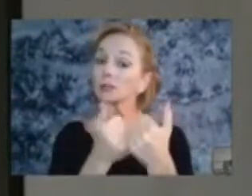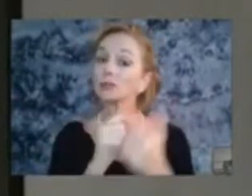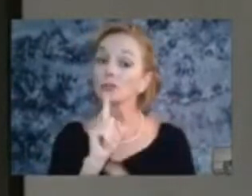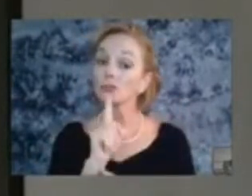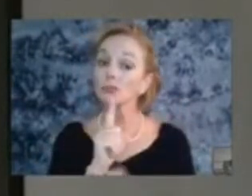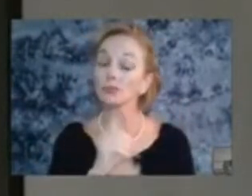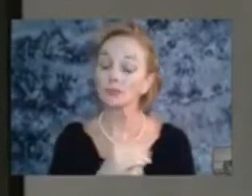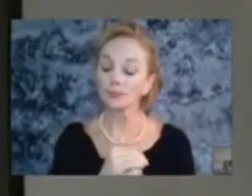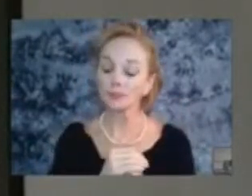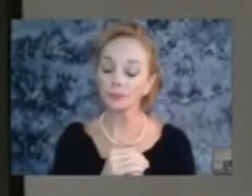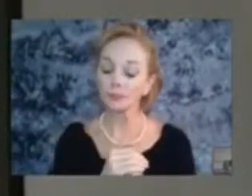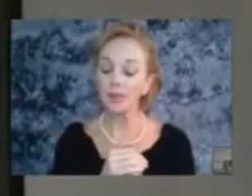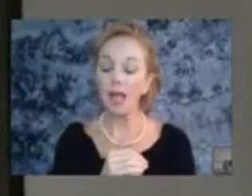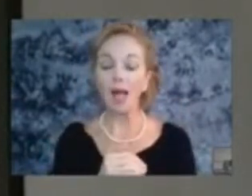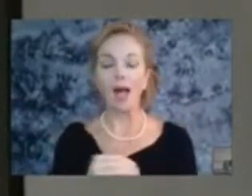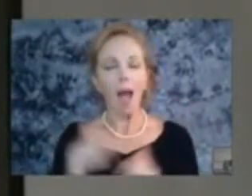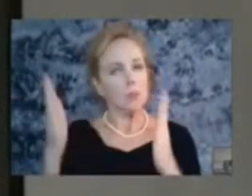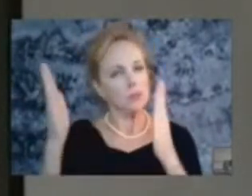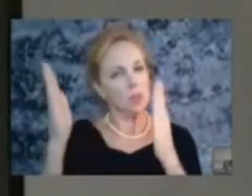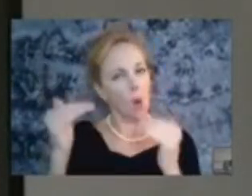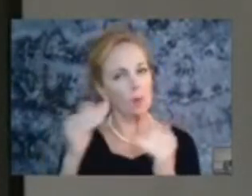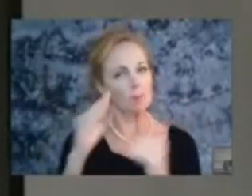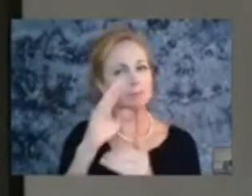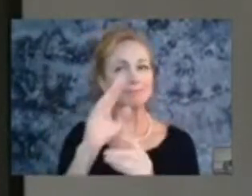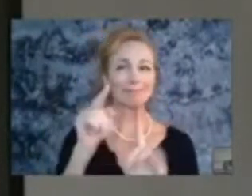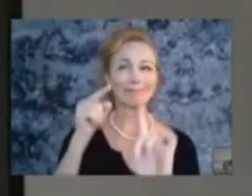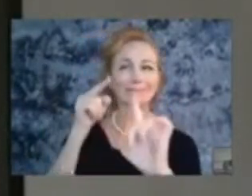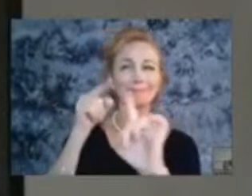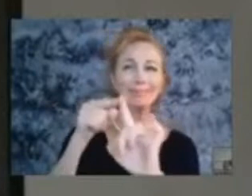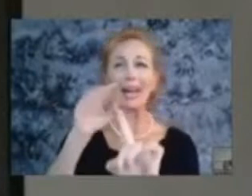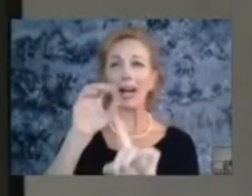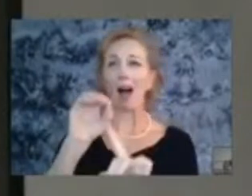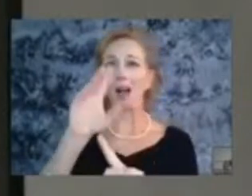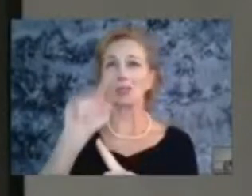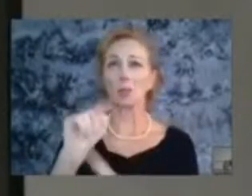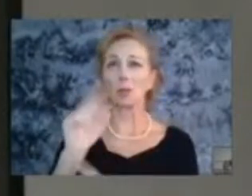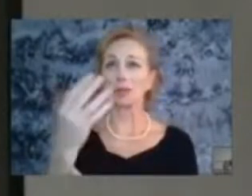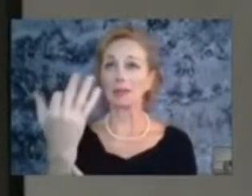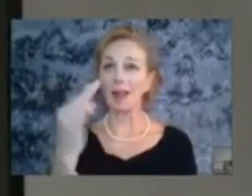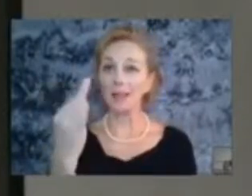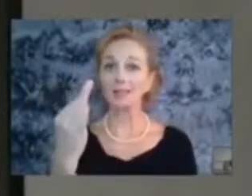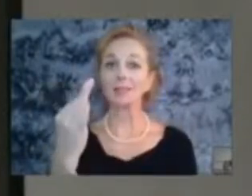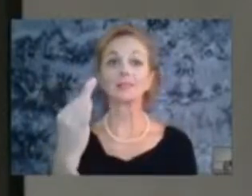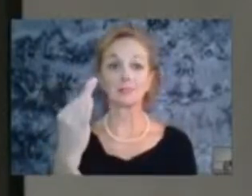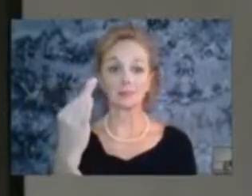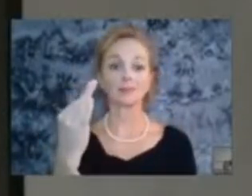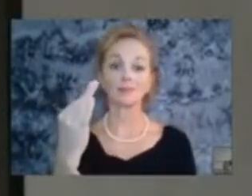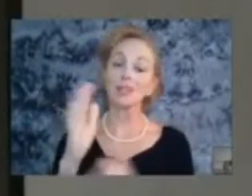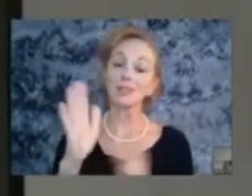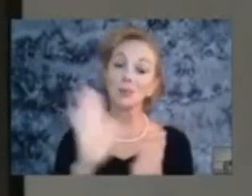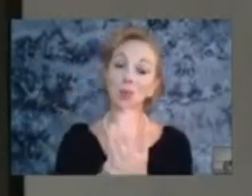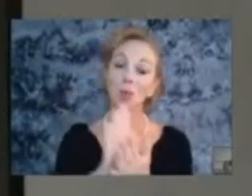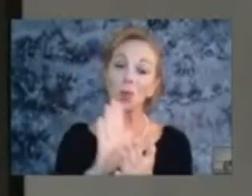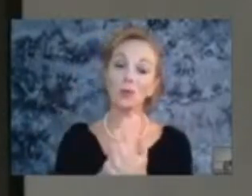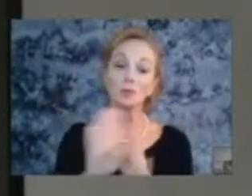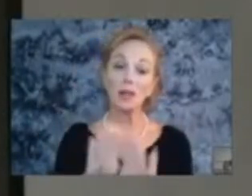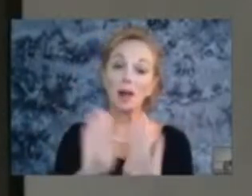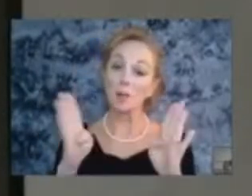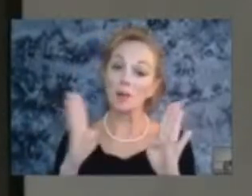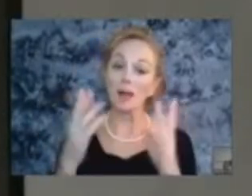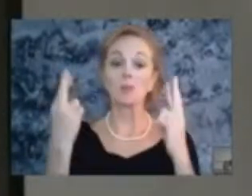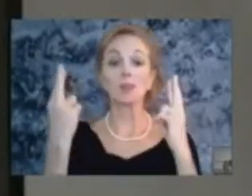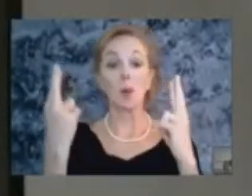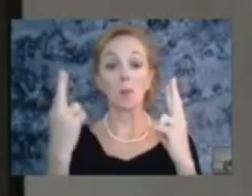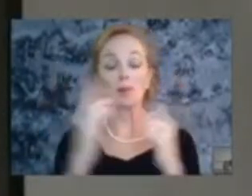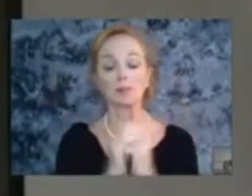by October 19th we would begin this process and have students walking in our buildings. And I also had hopes that